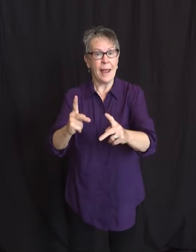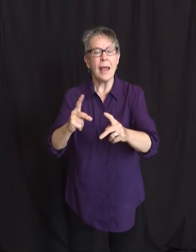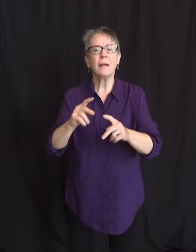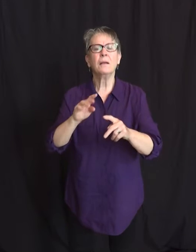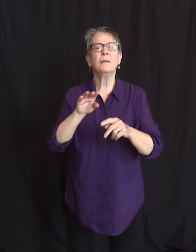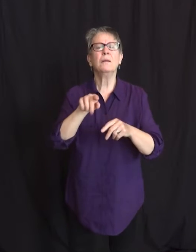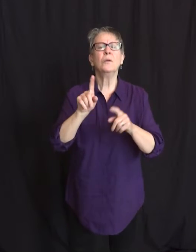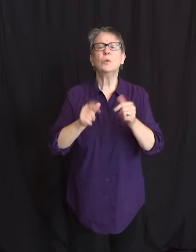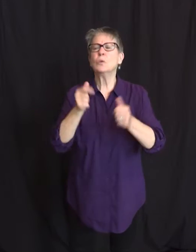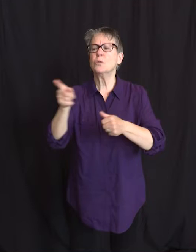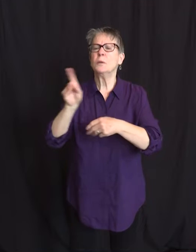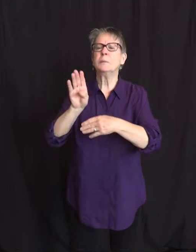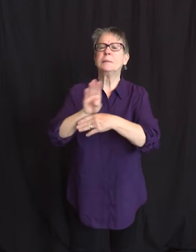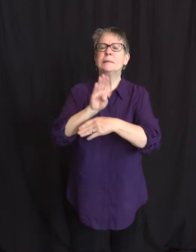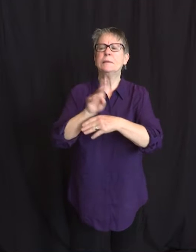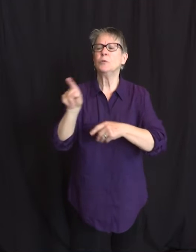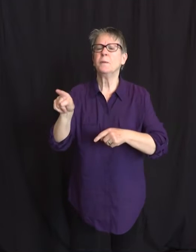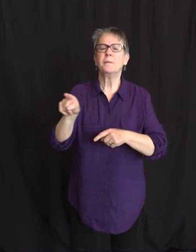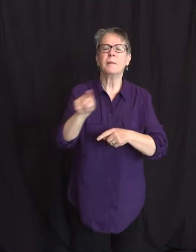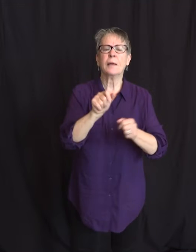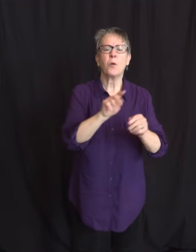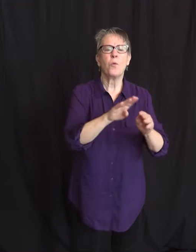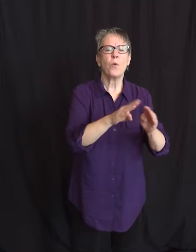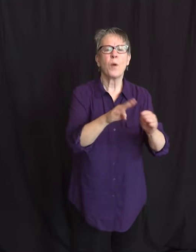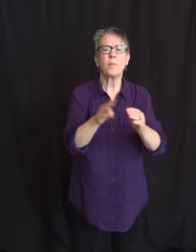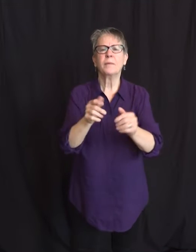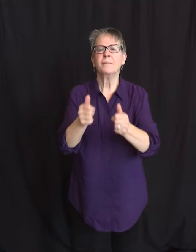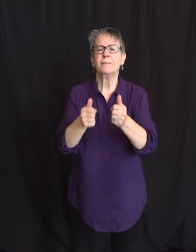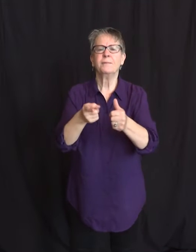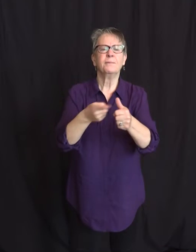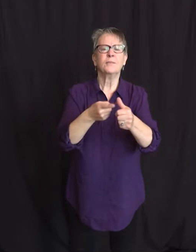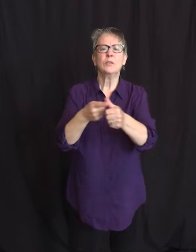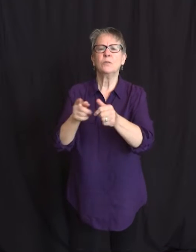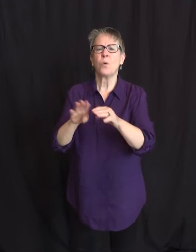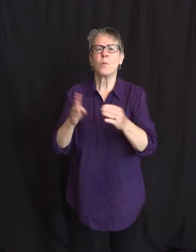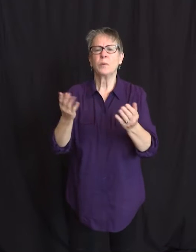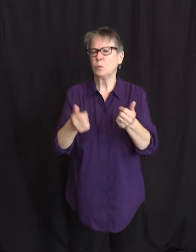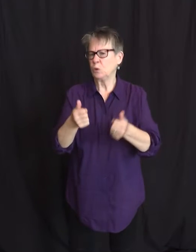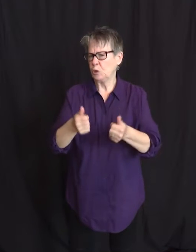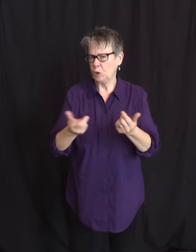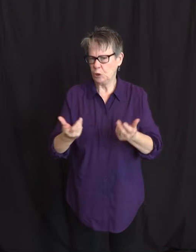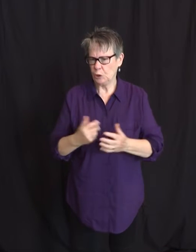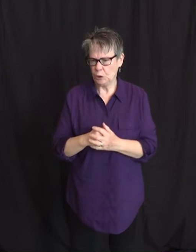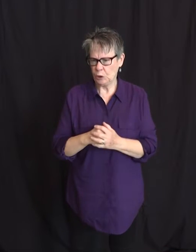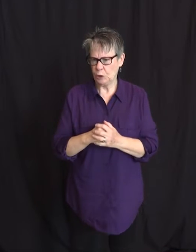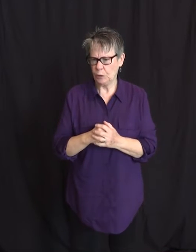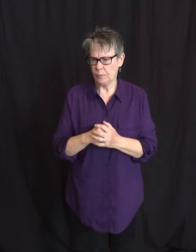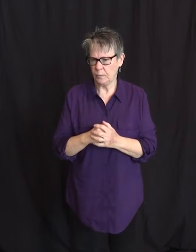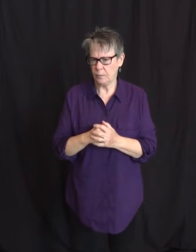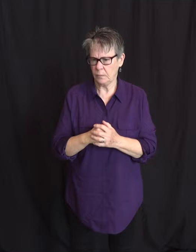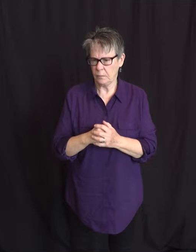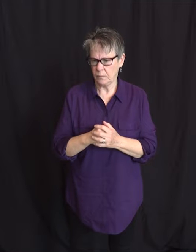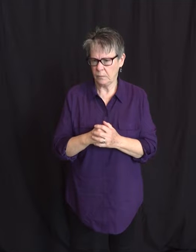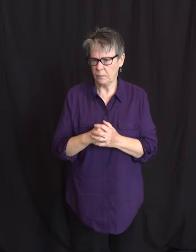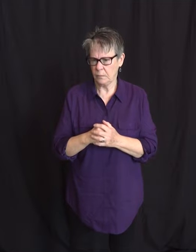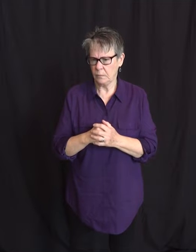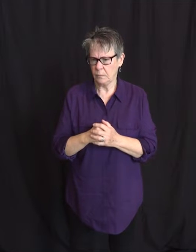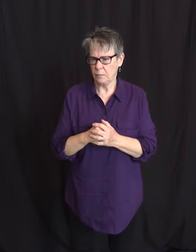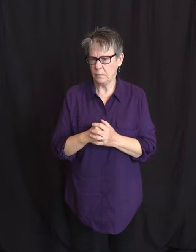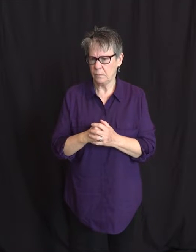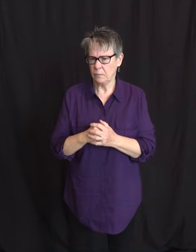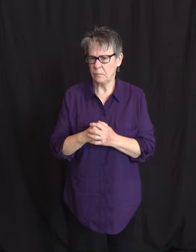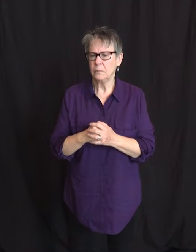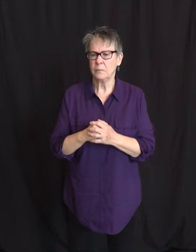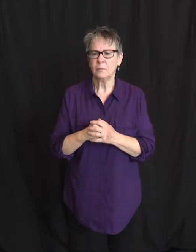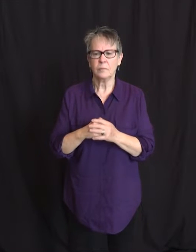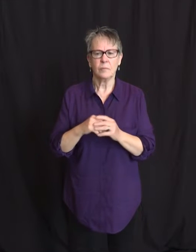more, I know there's a priority on testing vulnerable populations. What's the plan for prisons? As far as I know, there's no testing being done